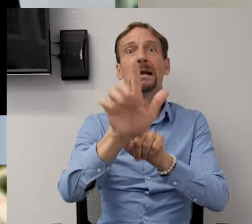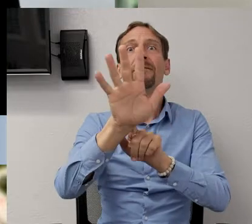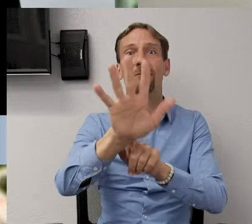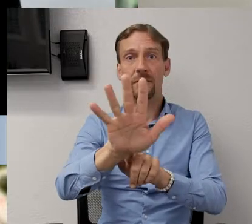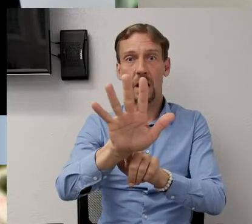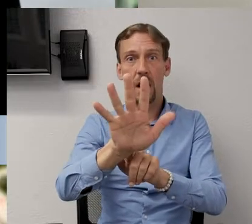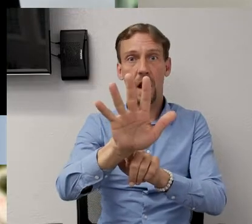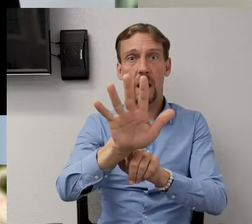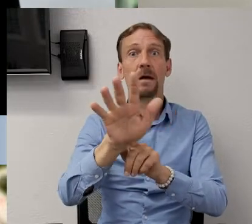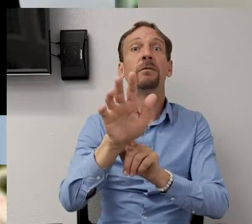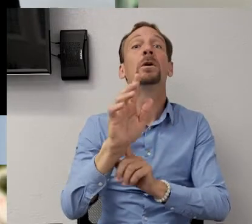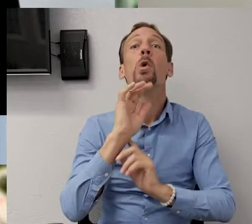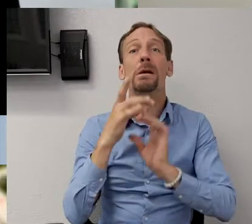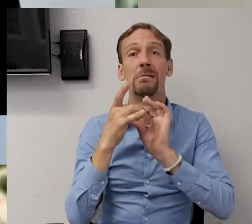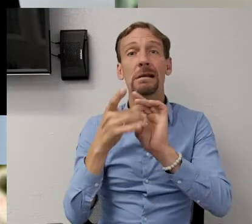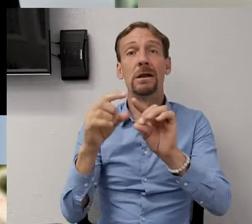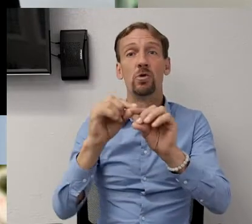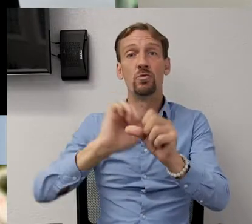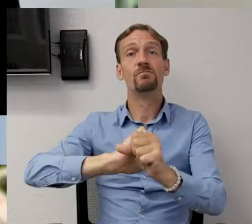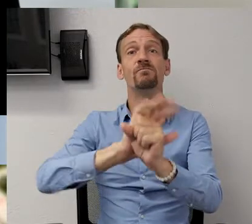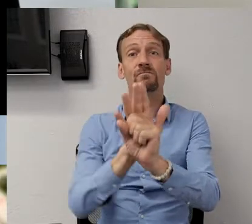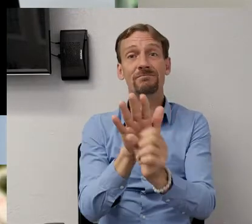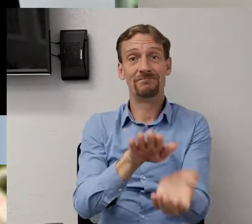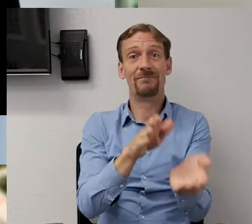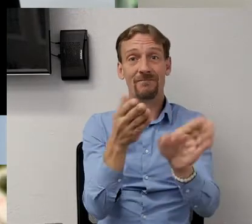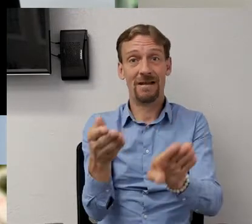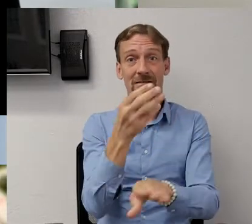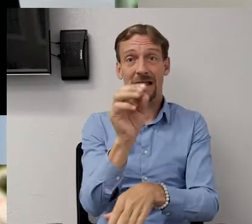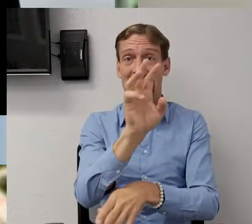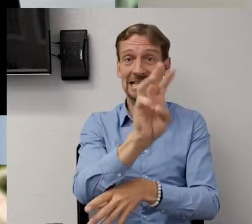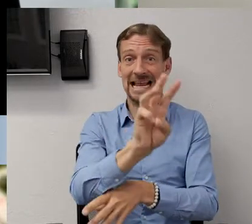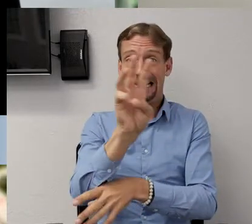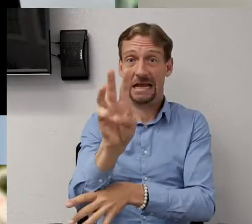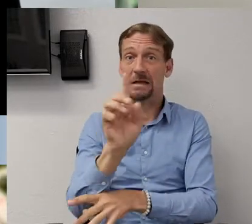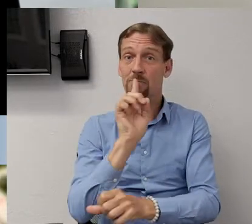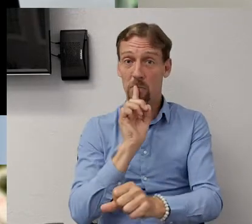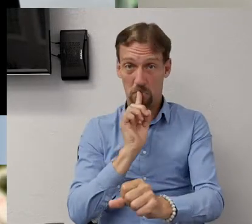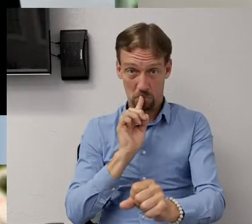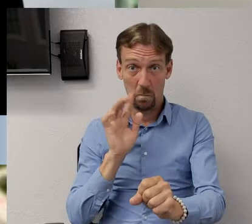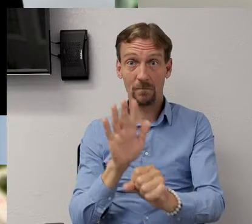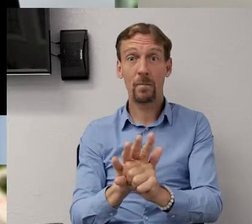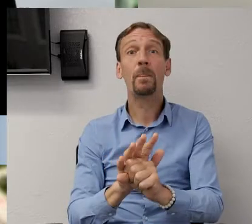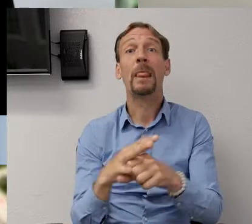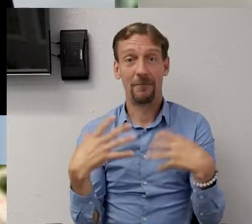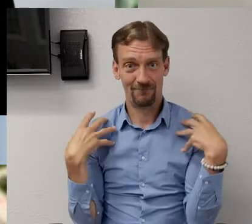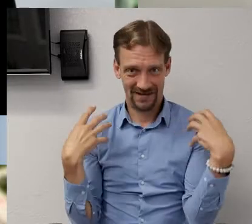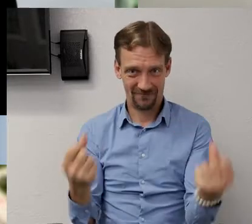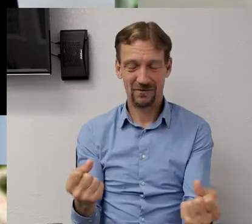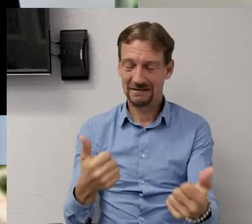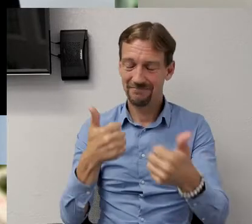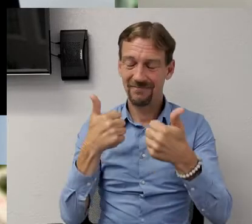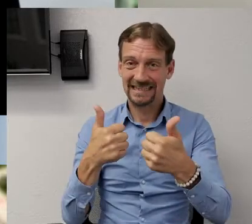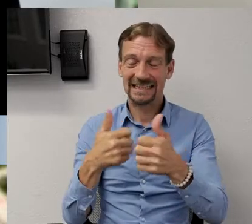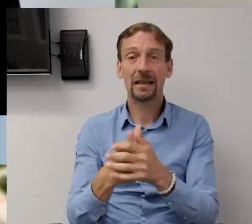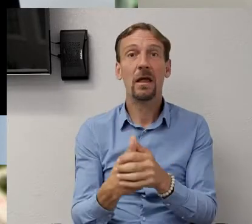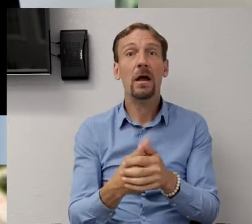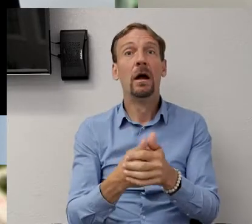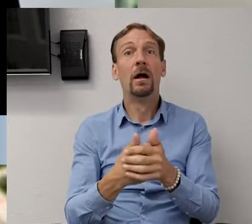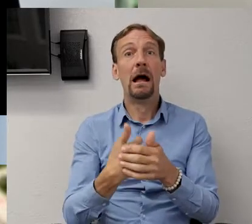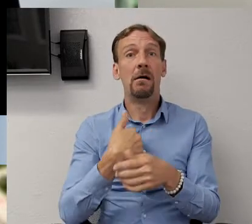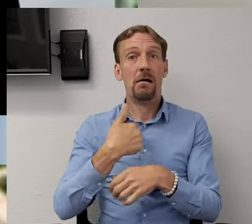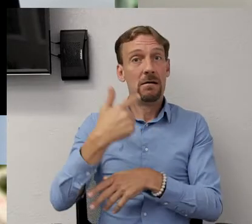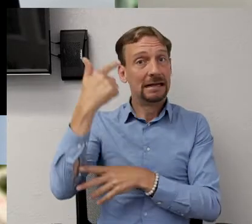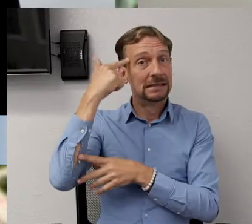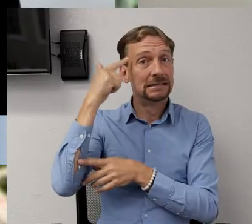COVID-19 related deaths and 66 confirmed cases of recovery. Now, I think it